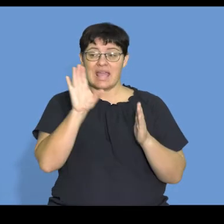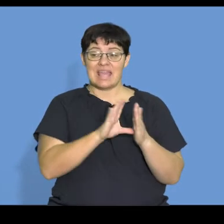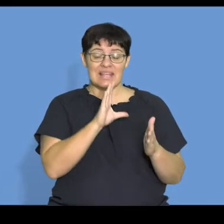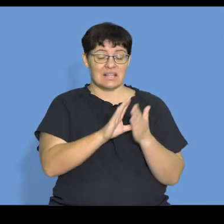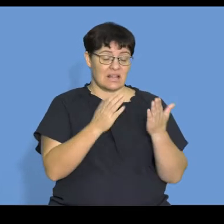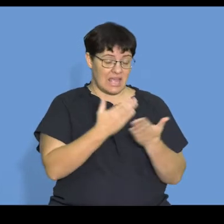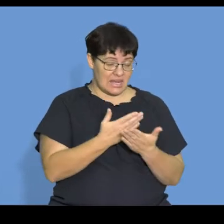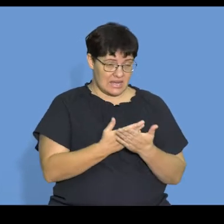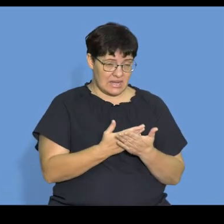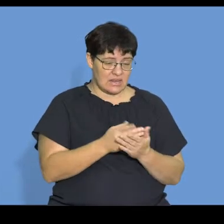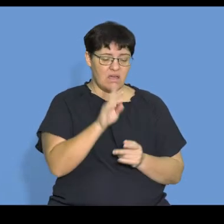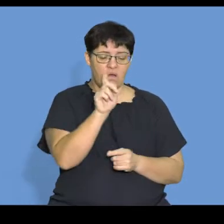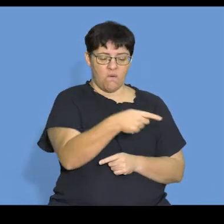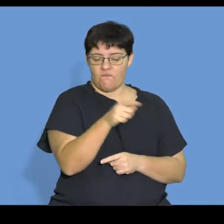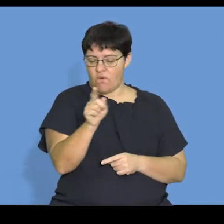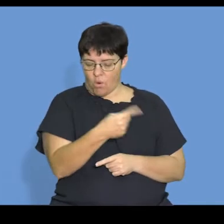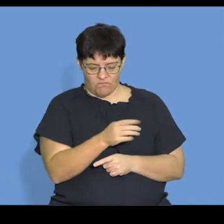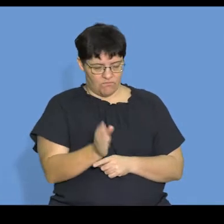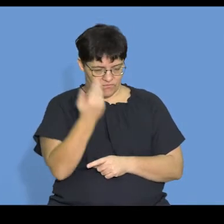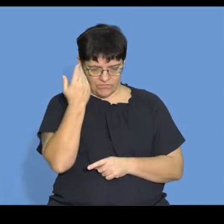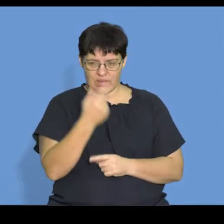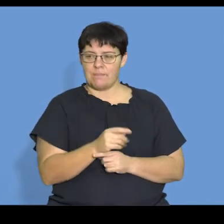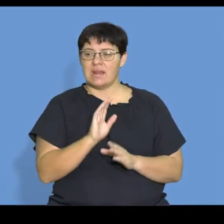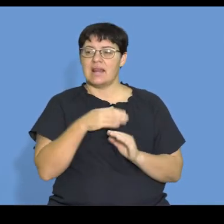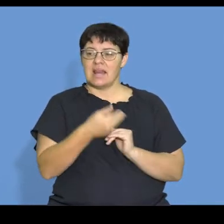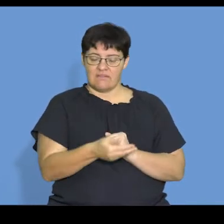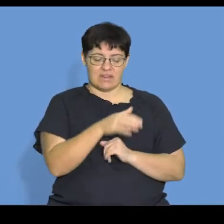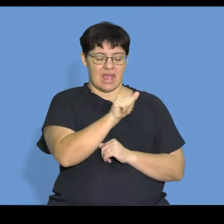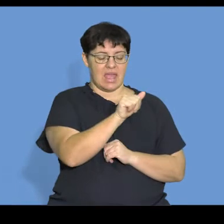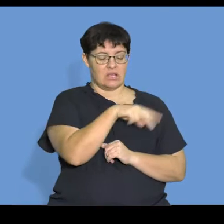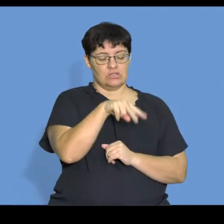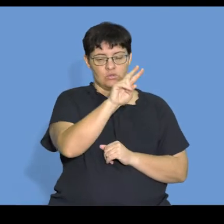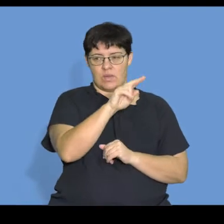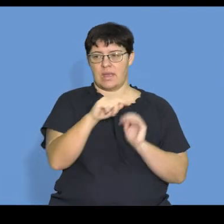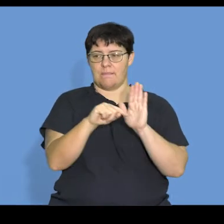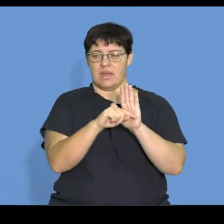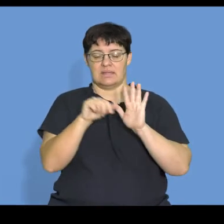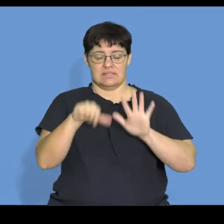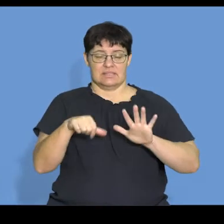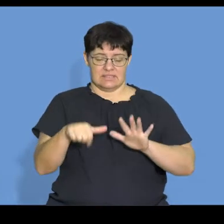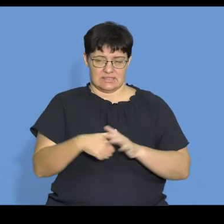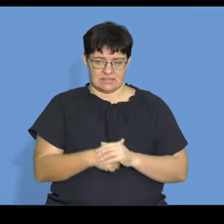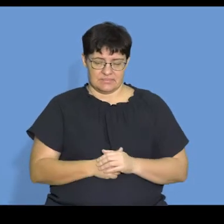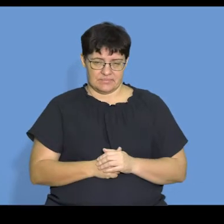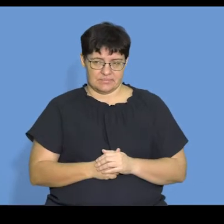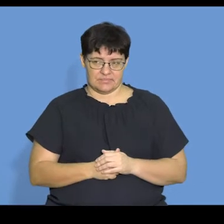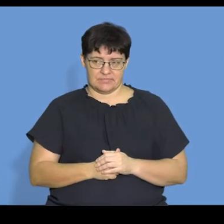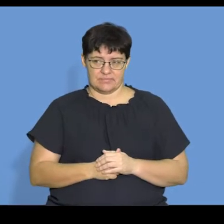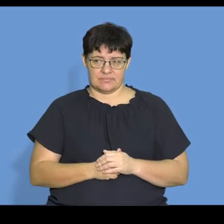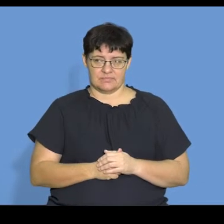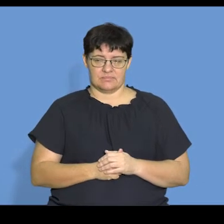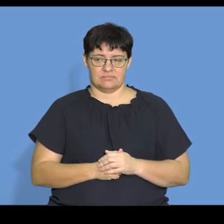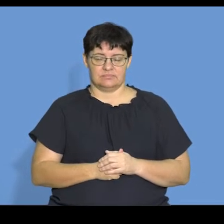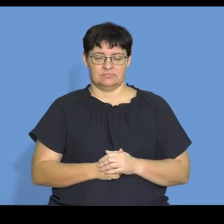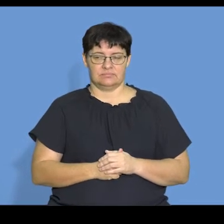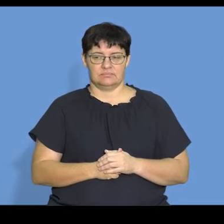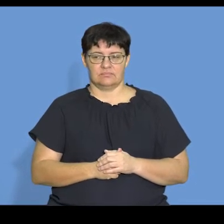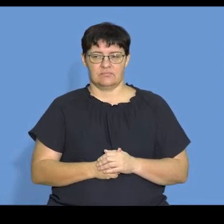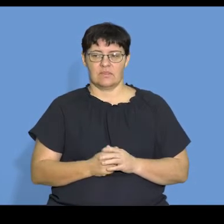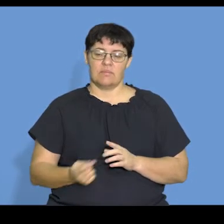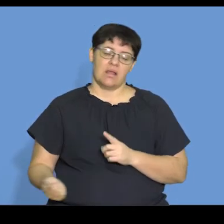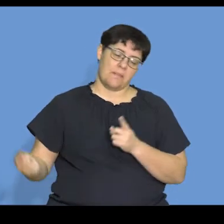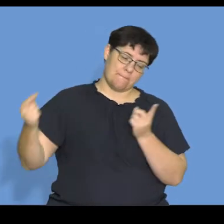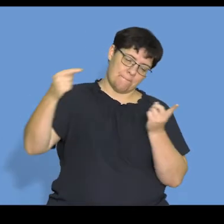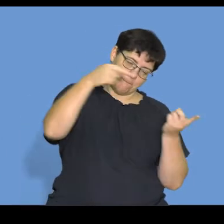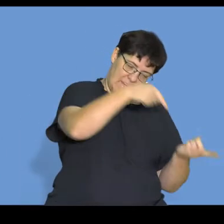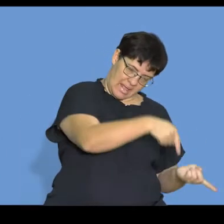Minus 4a plus 4a is 0, so I'll be left with a squared minus 16, which takes us back